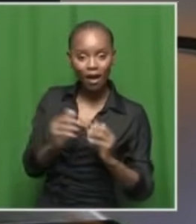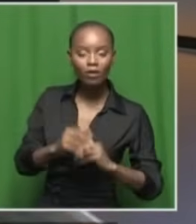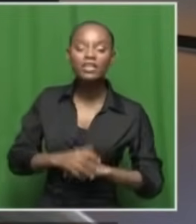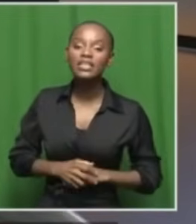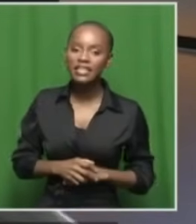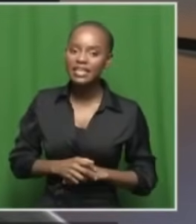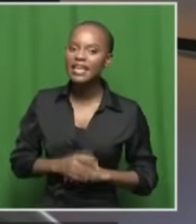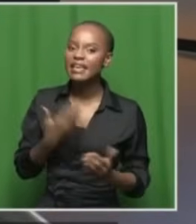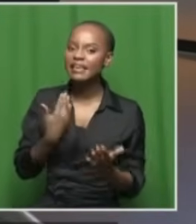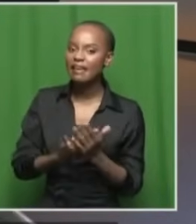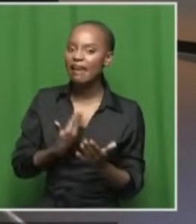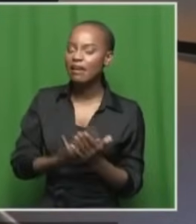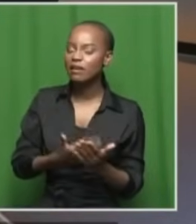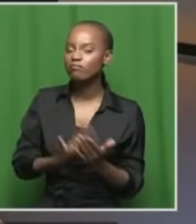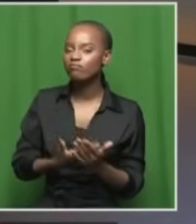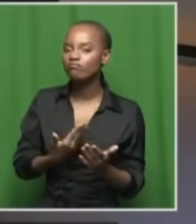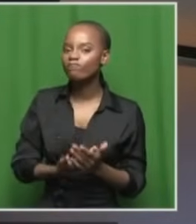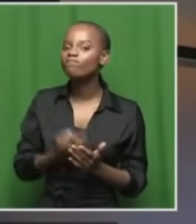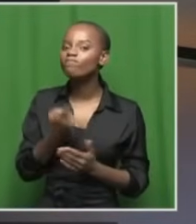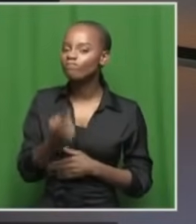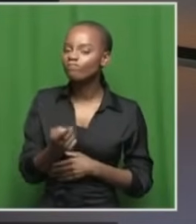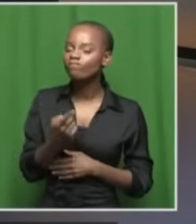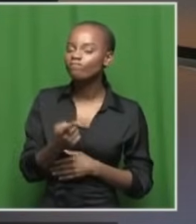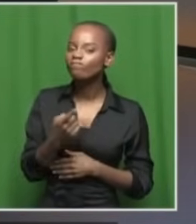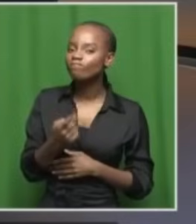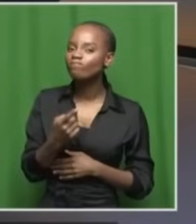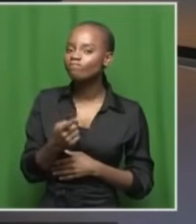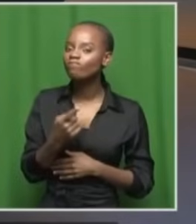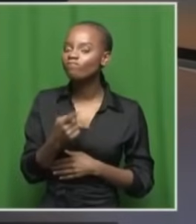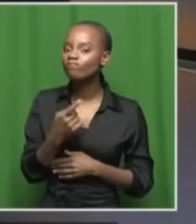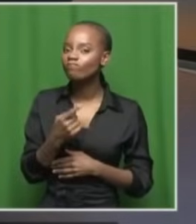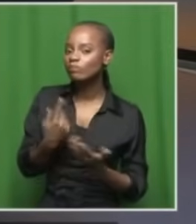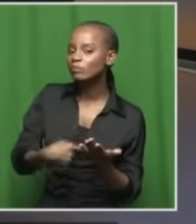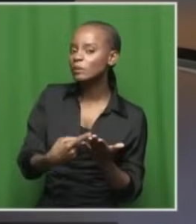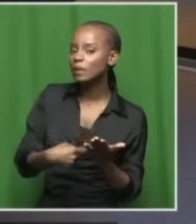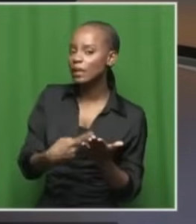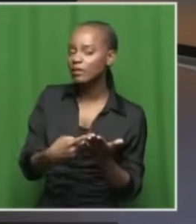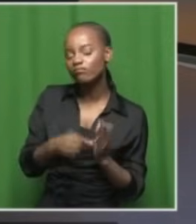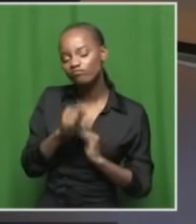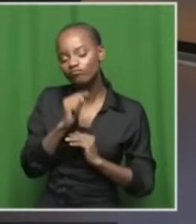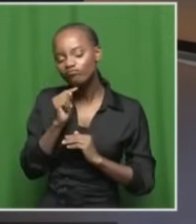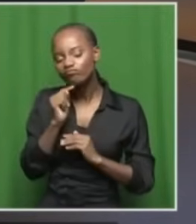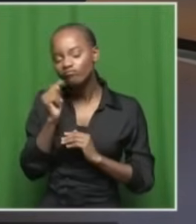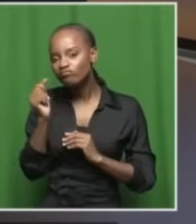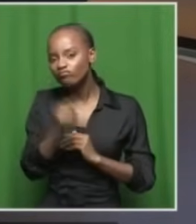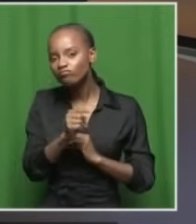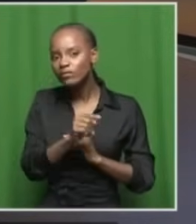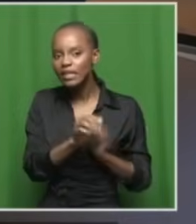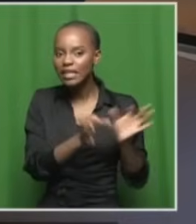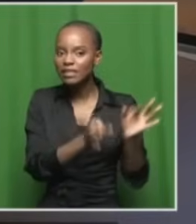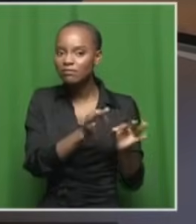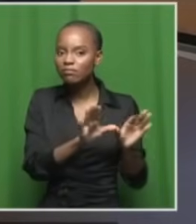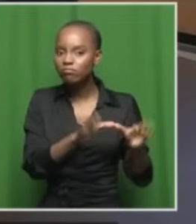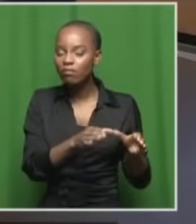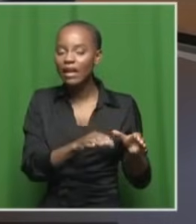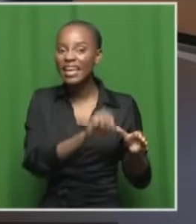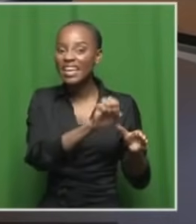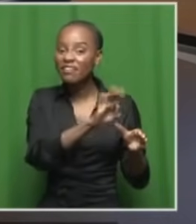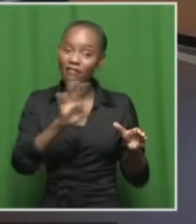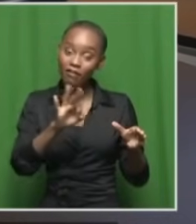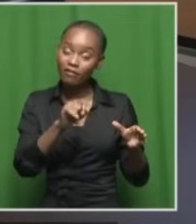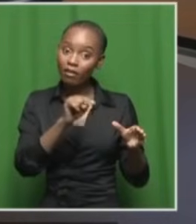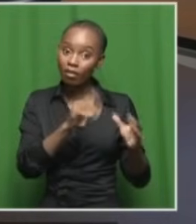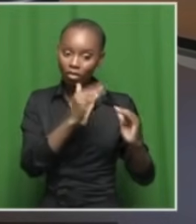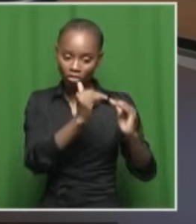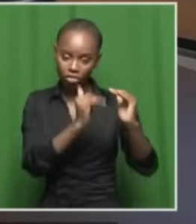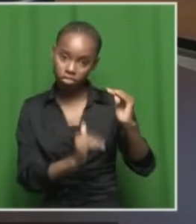argue about this, but it would seem as though the EFF is actually losing out here. One of the losers, along